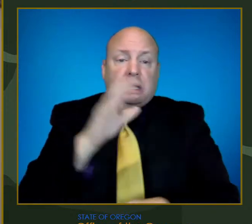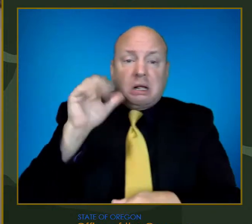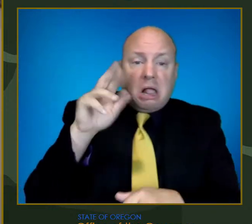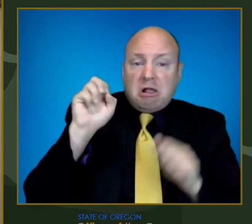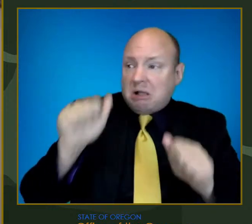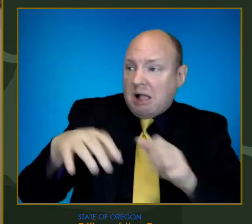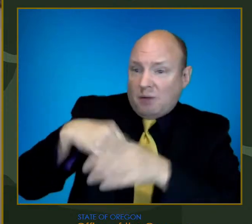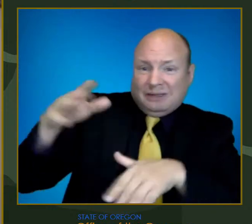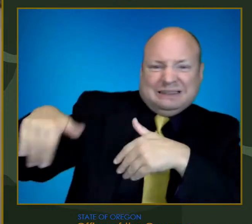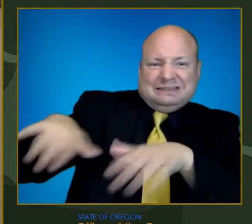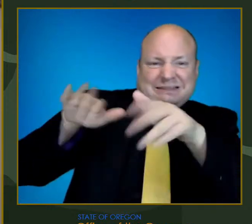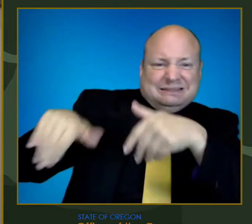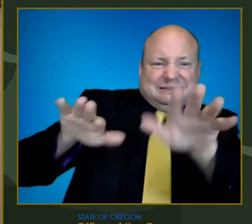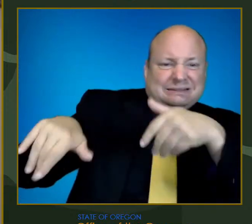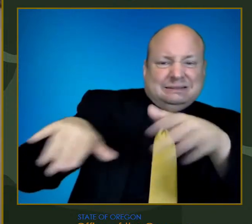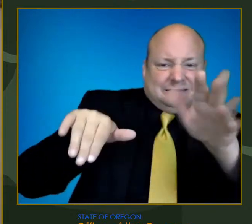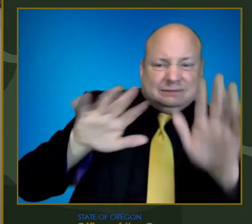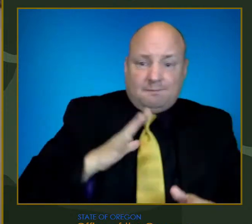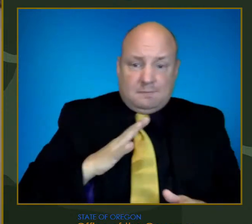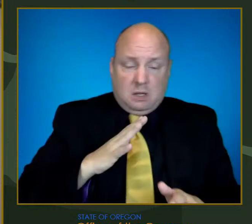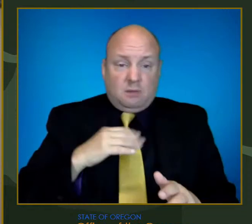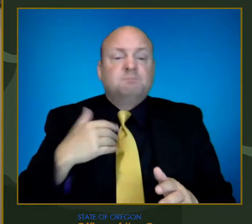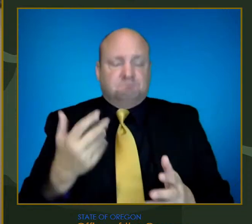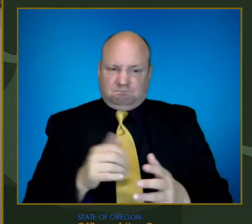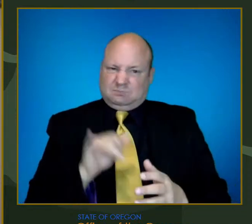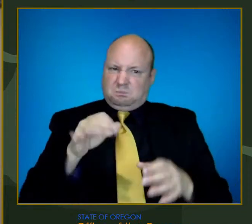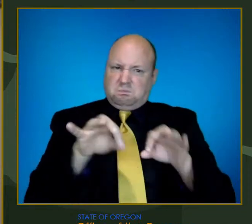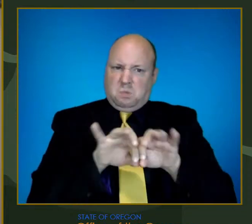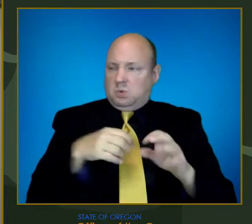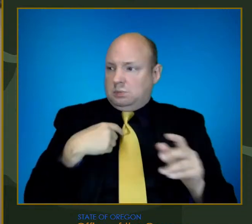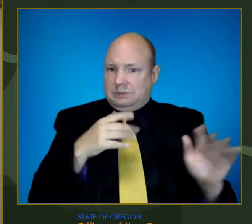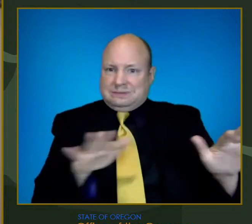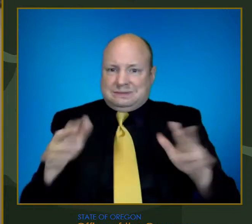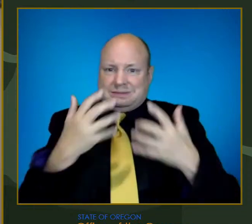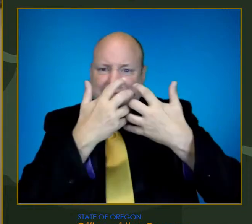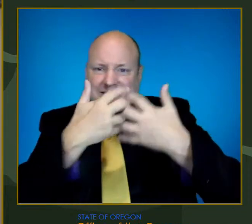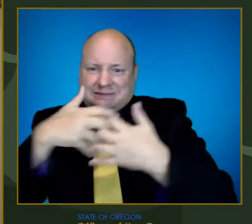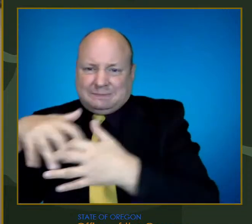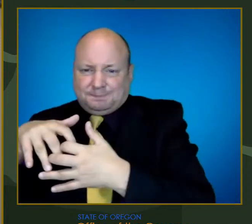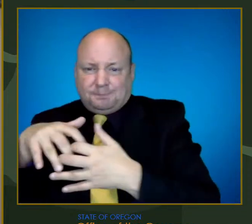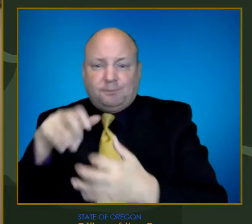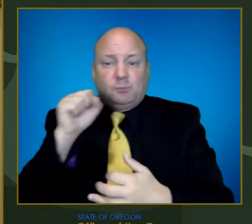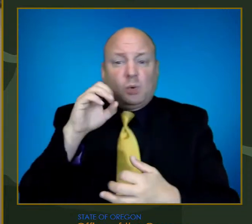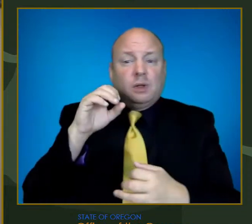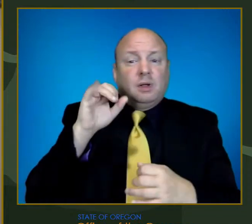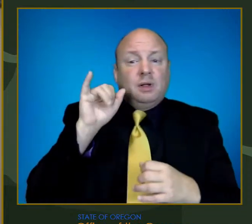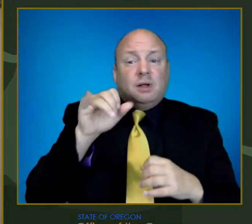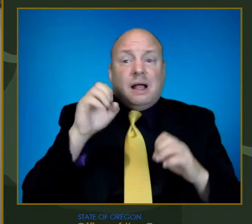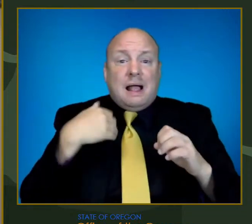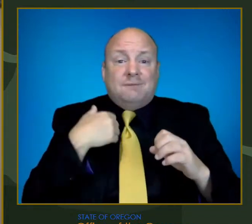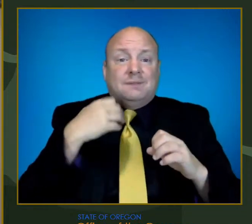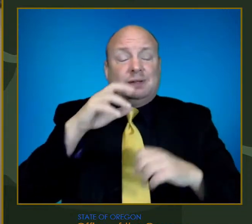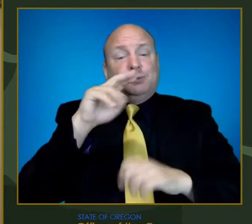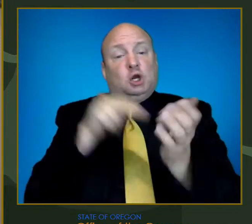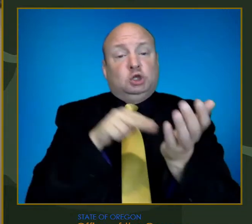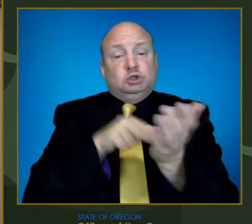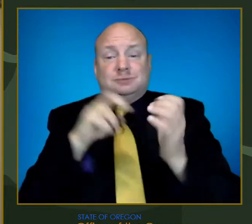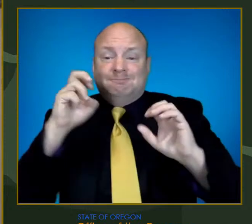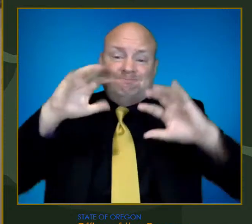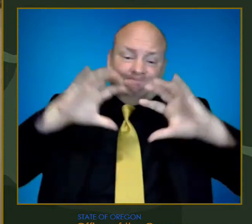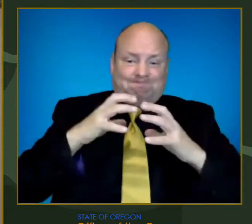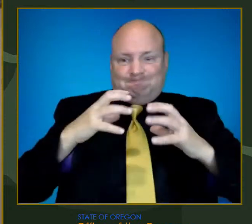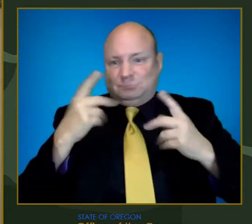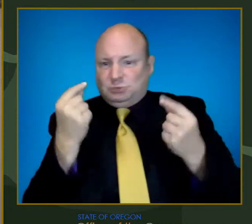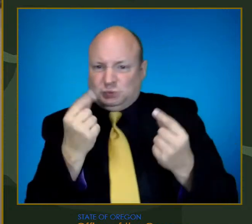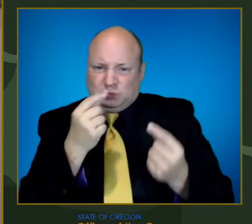I've also convened a hospital crisis prevention and response table to problem solve.